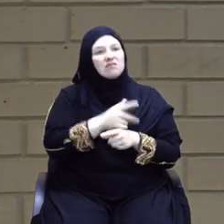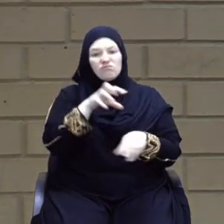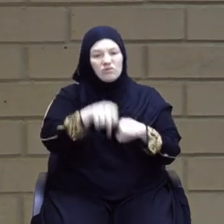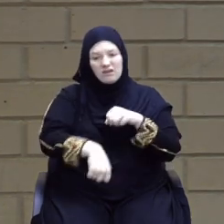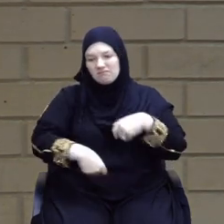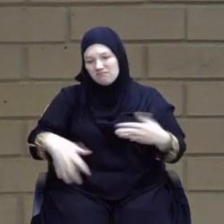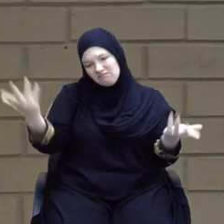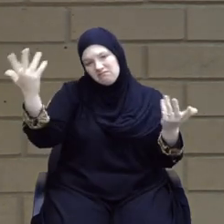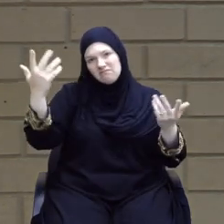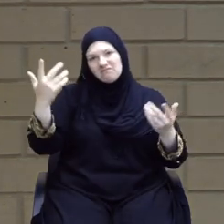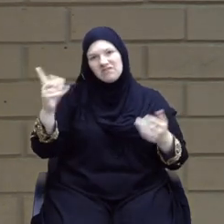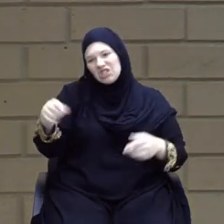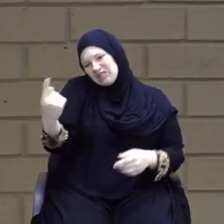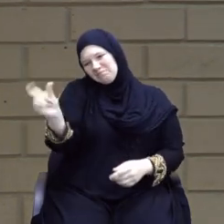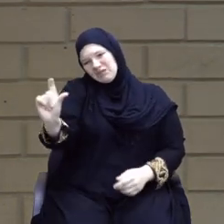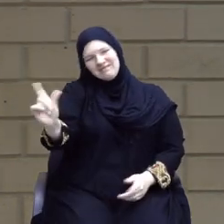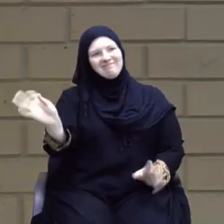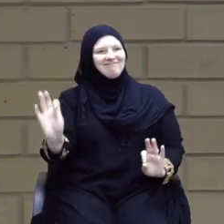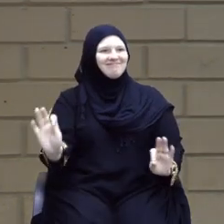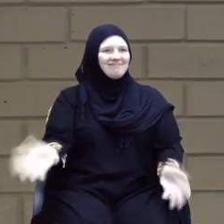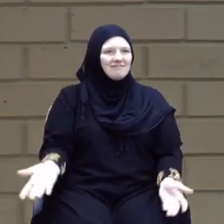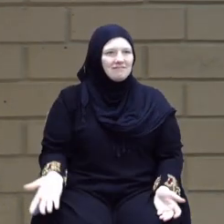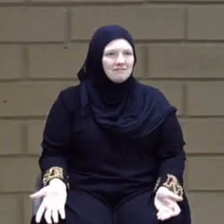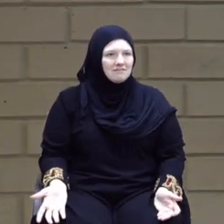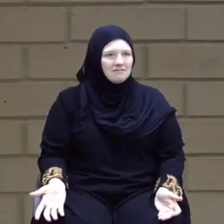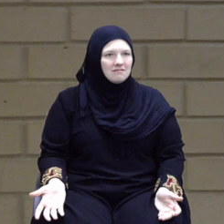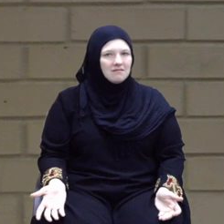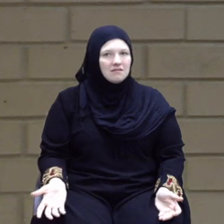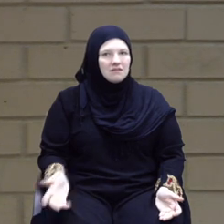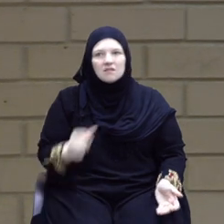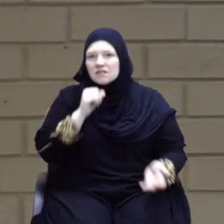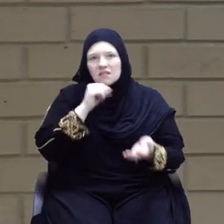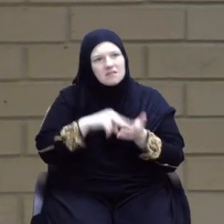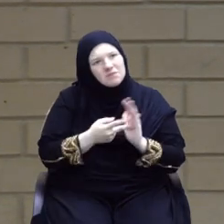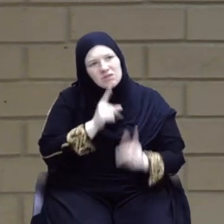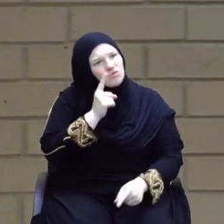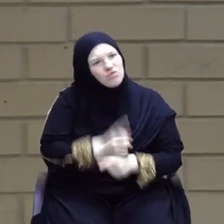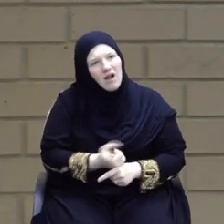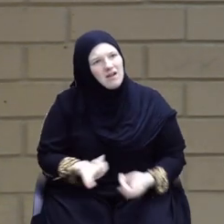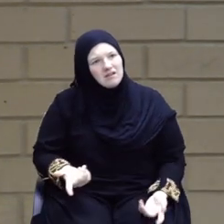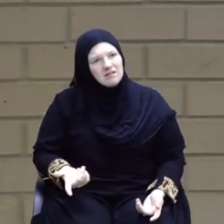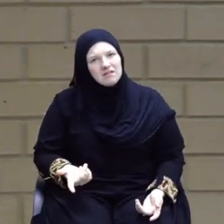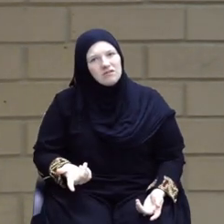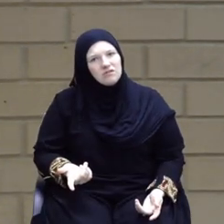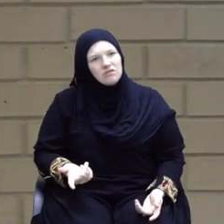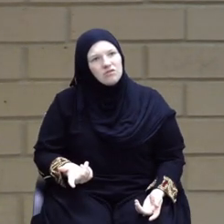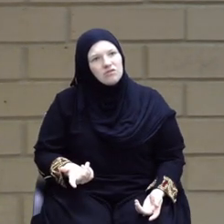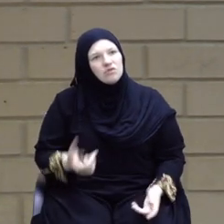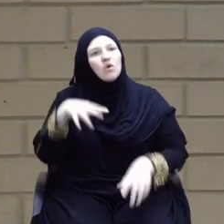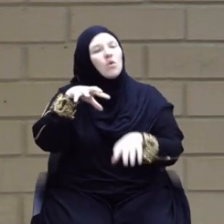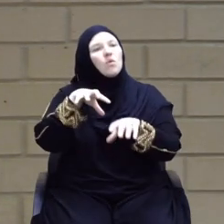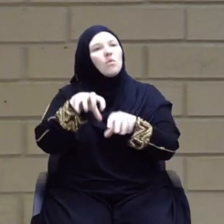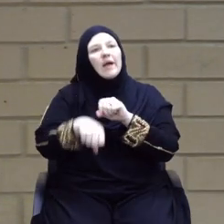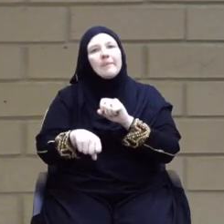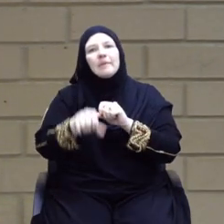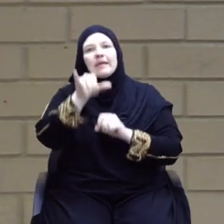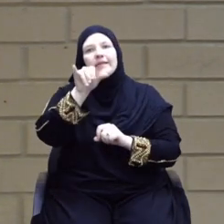Muslims. That doesn't make it right to go and rape the Yazidians in